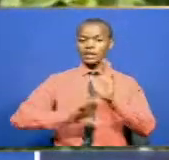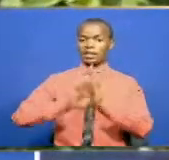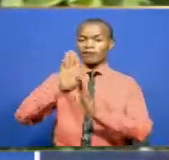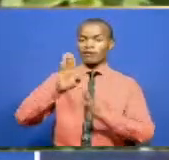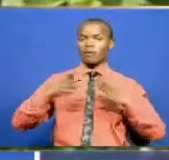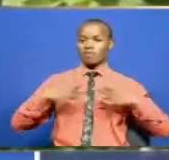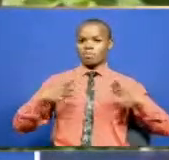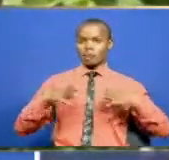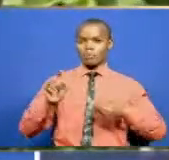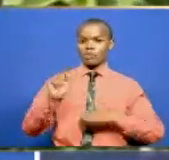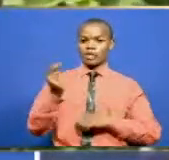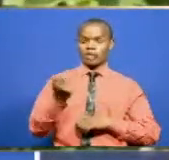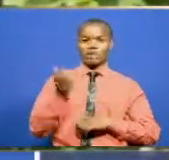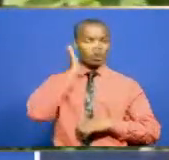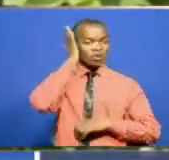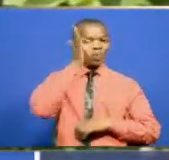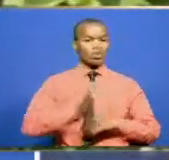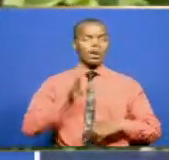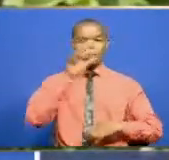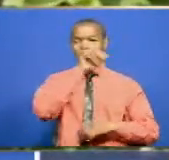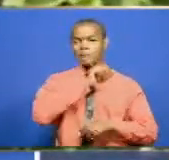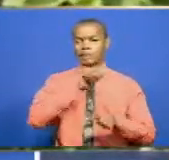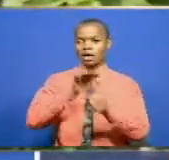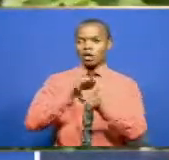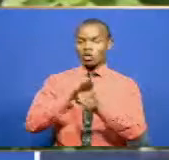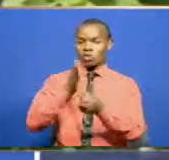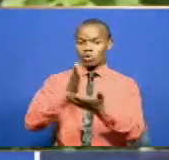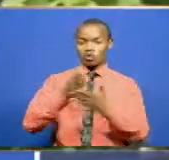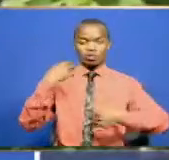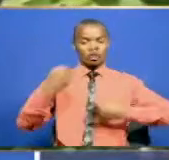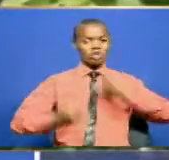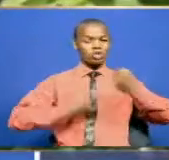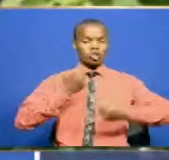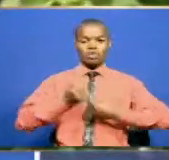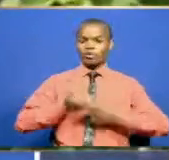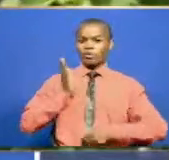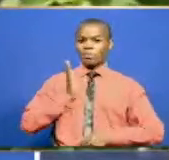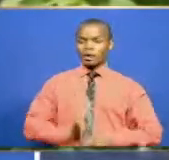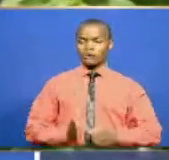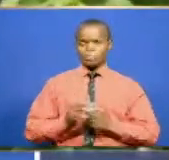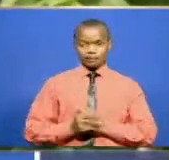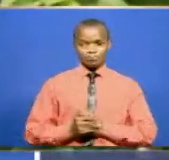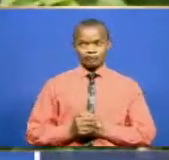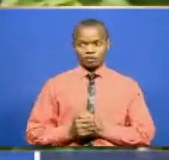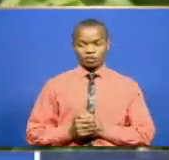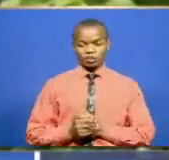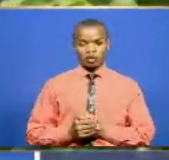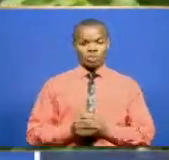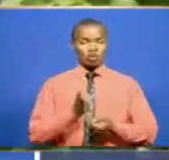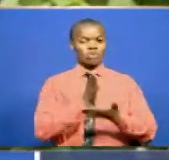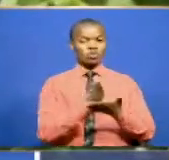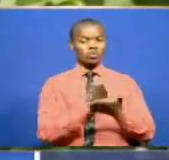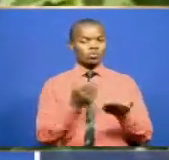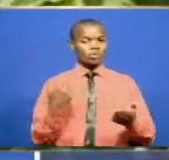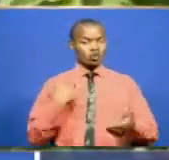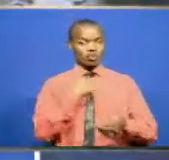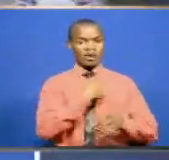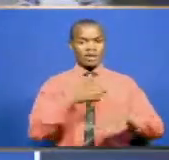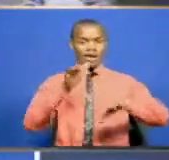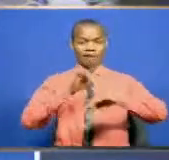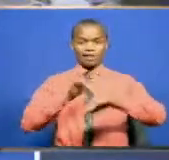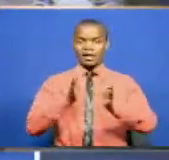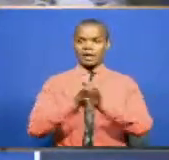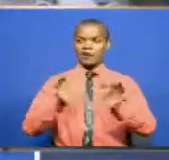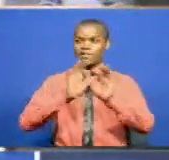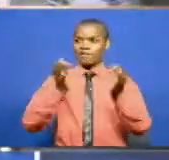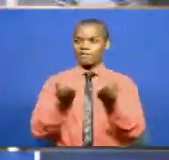Kenya. We will miss him. He was a jovial man. And this is a big loss to us, and especially to his family.